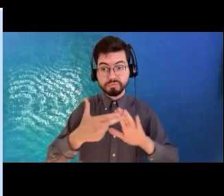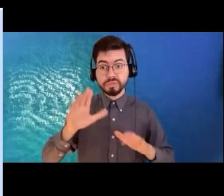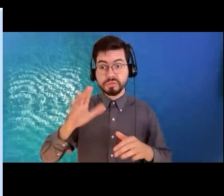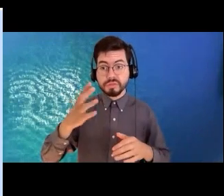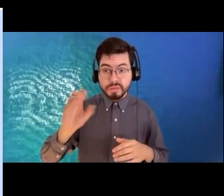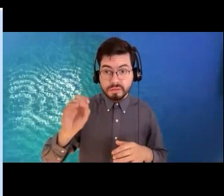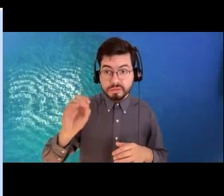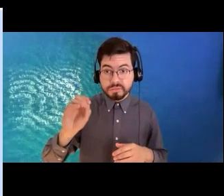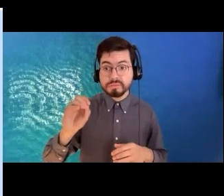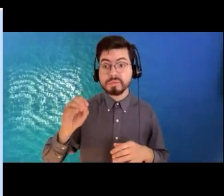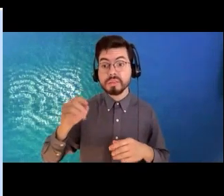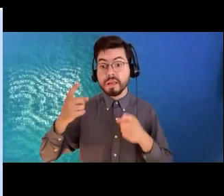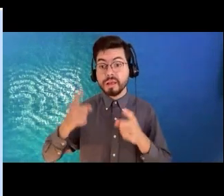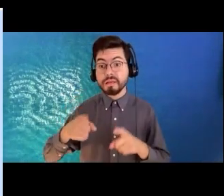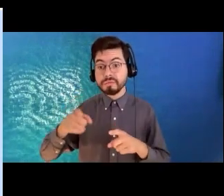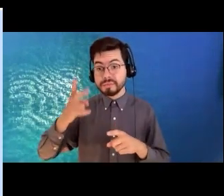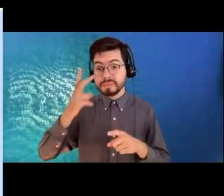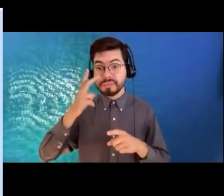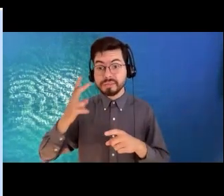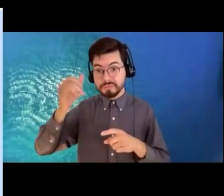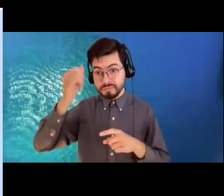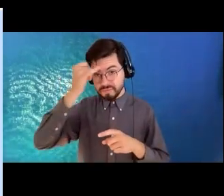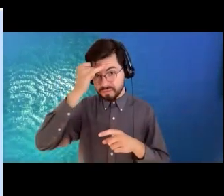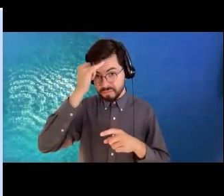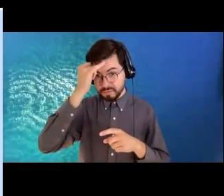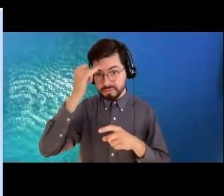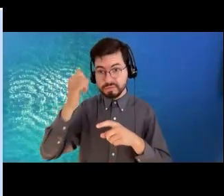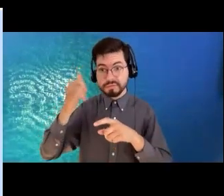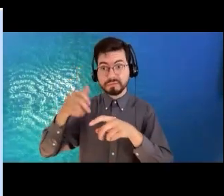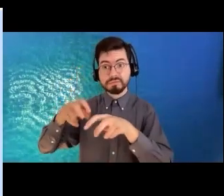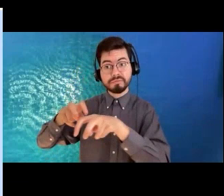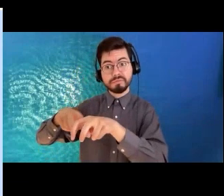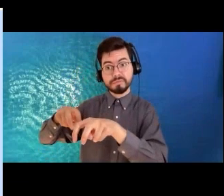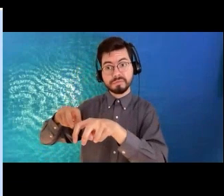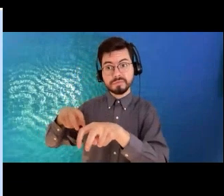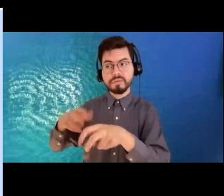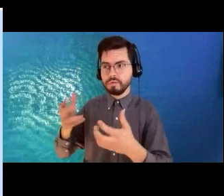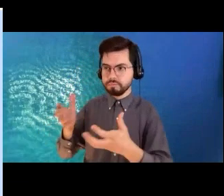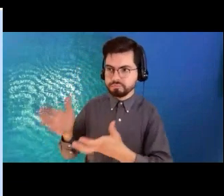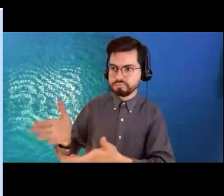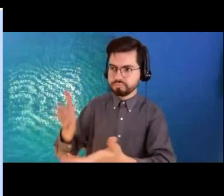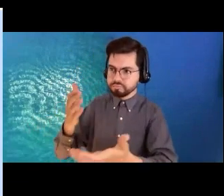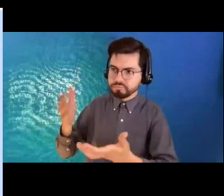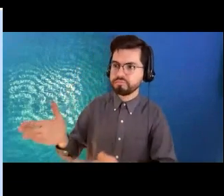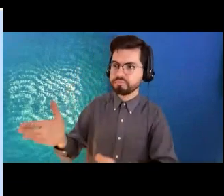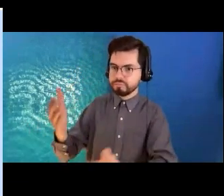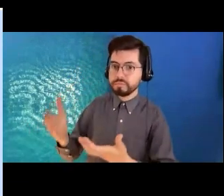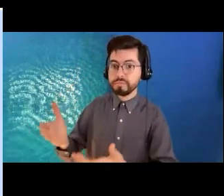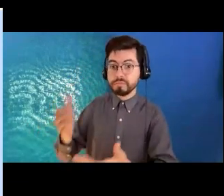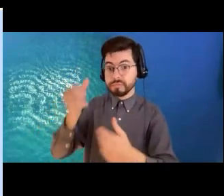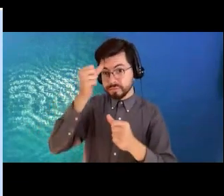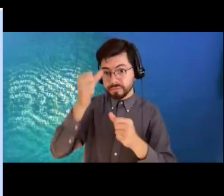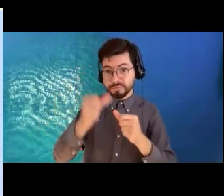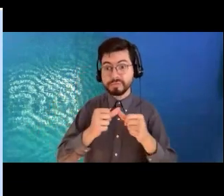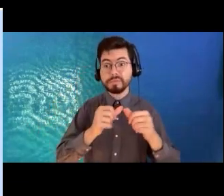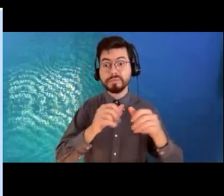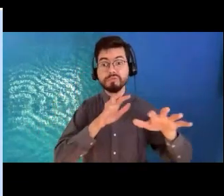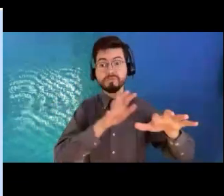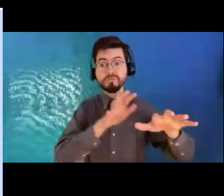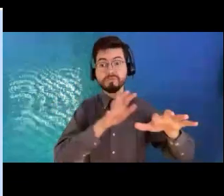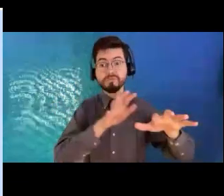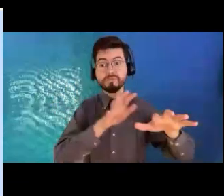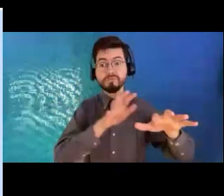that Bison Jam, and we want to be able to move the bison along. Those traffic folks that I talked about that are moving traffic along the road, they're